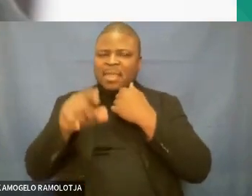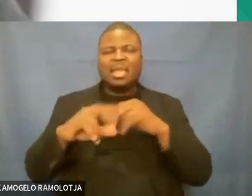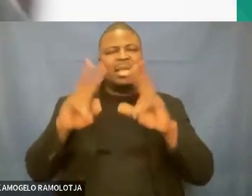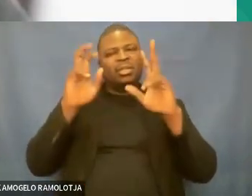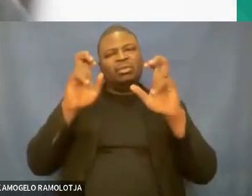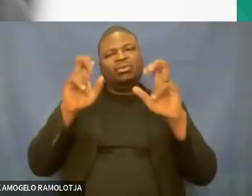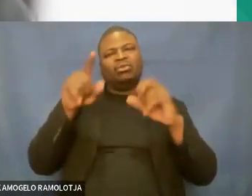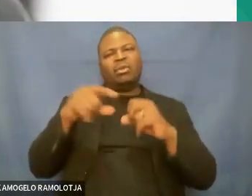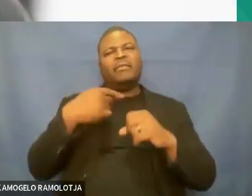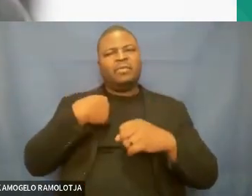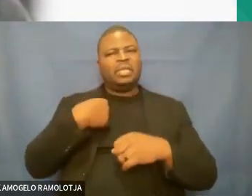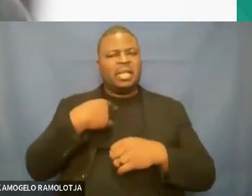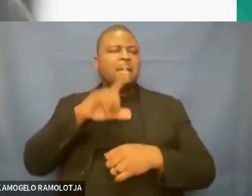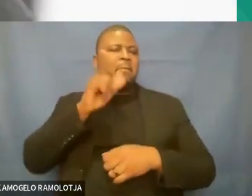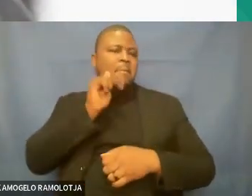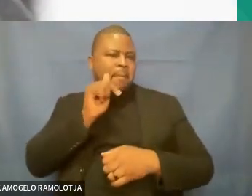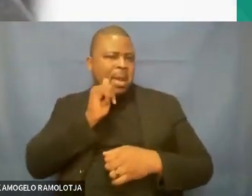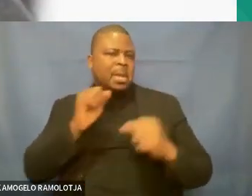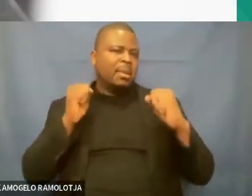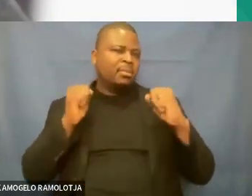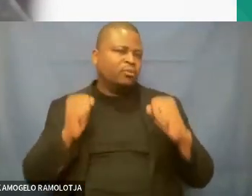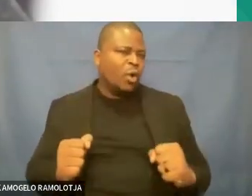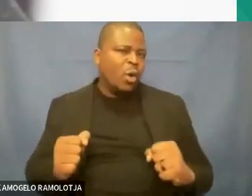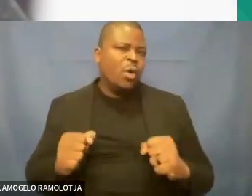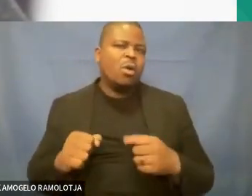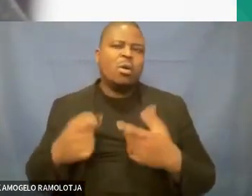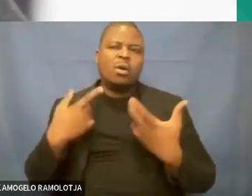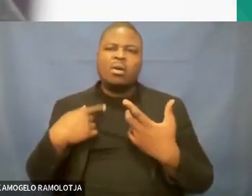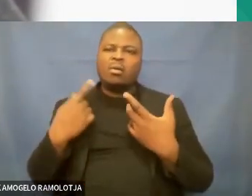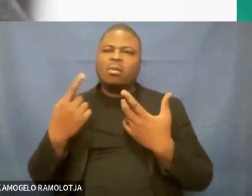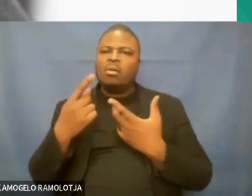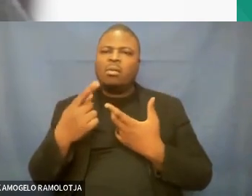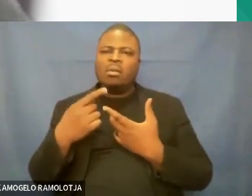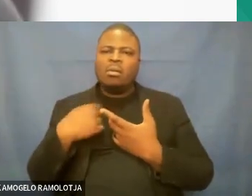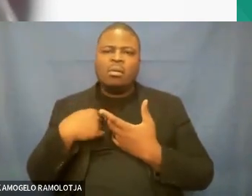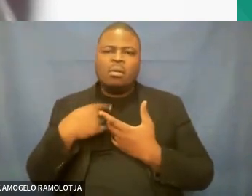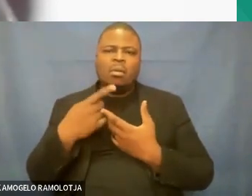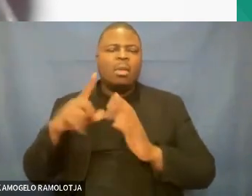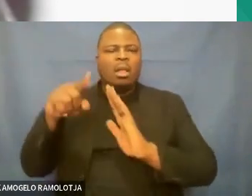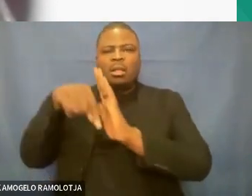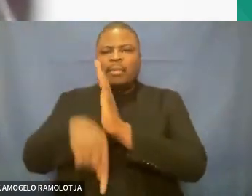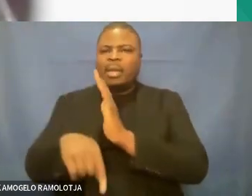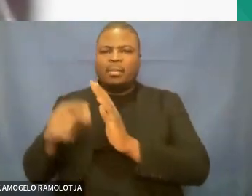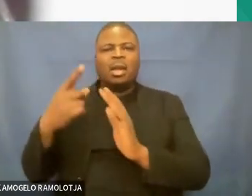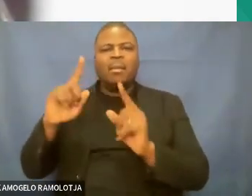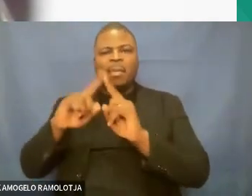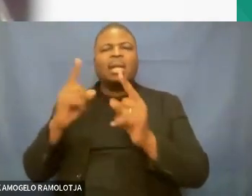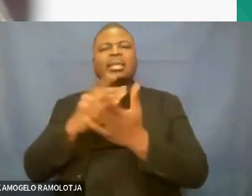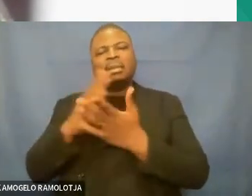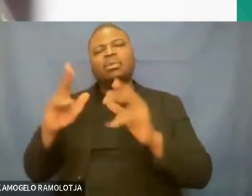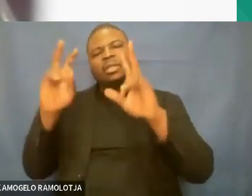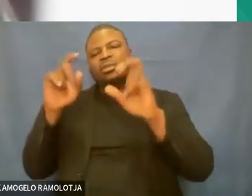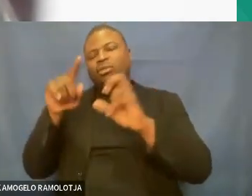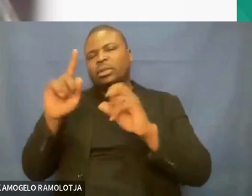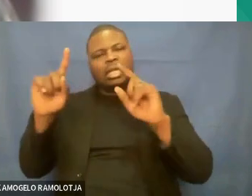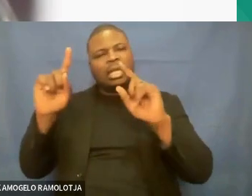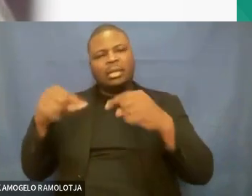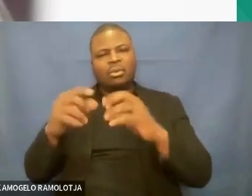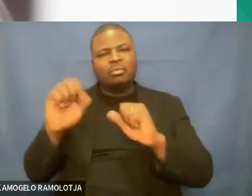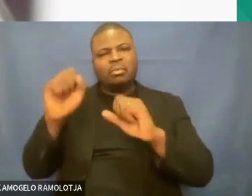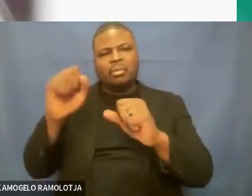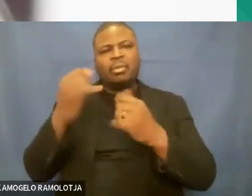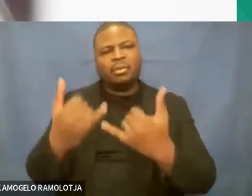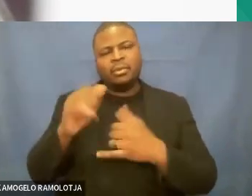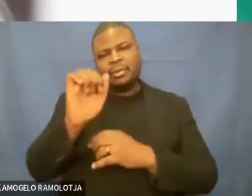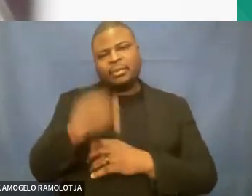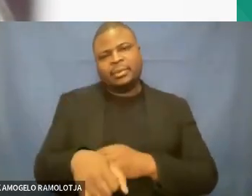masculinity, which is all we know about it. But I don't have time to maybe deal with some of these issues. But it has to do with that kind